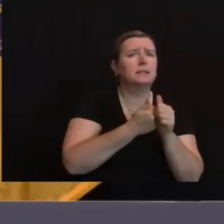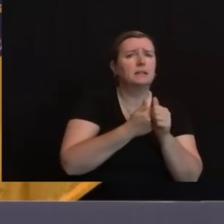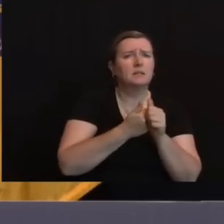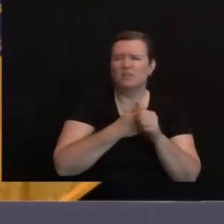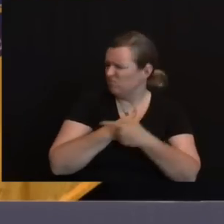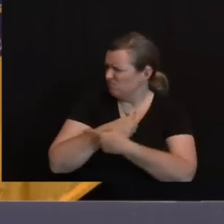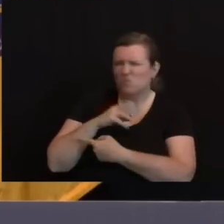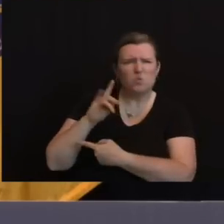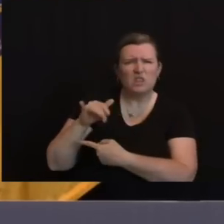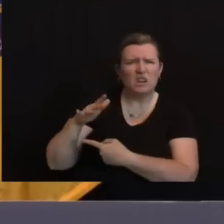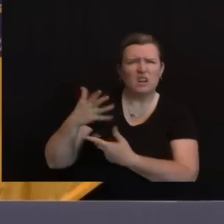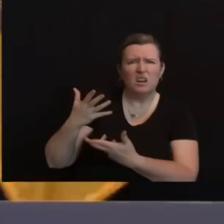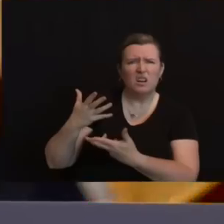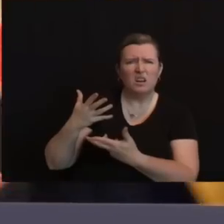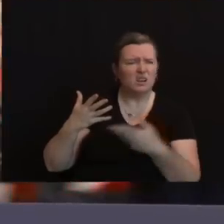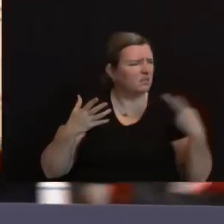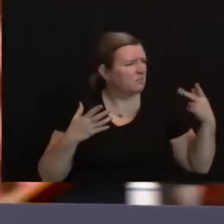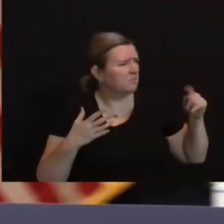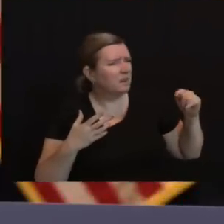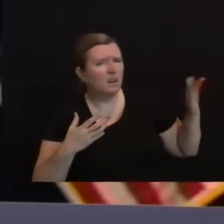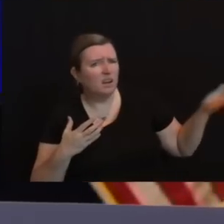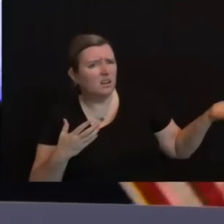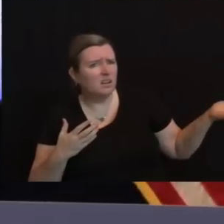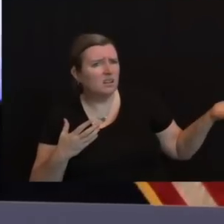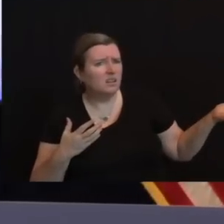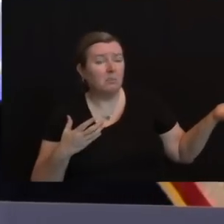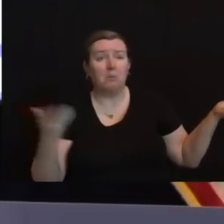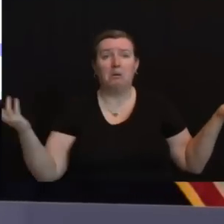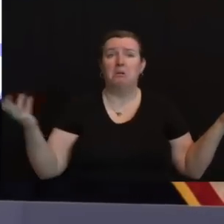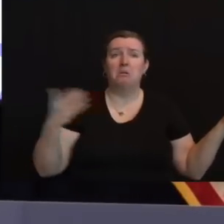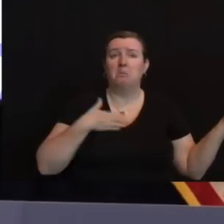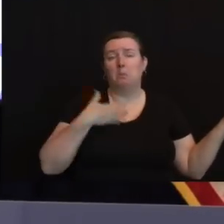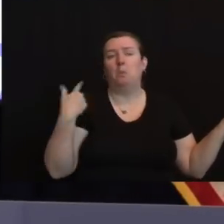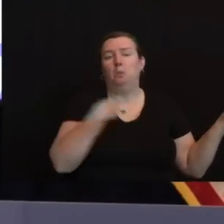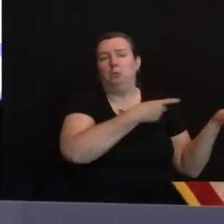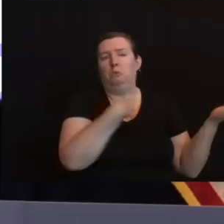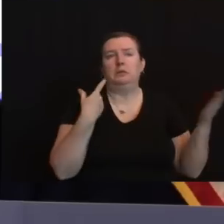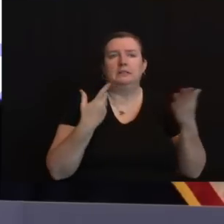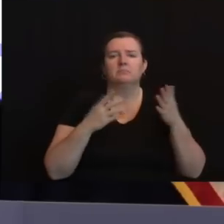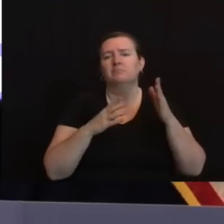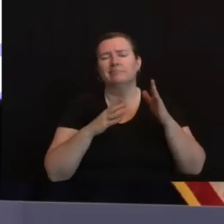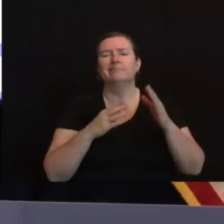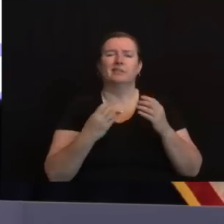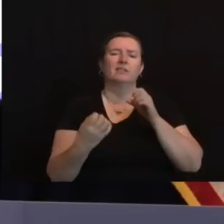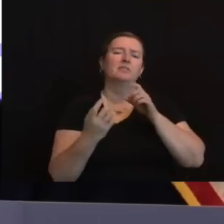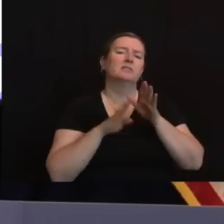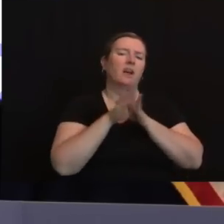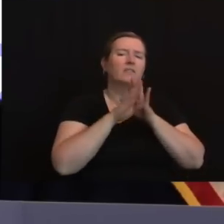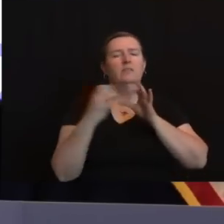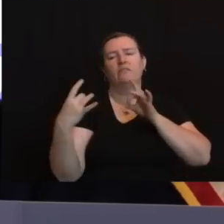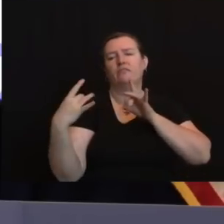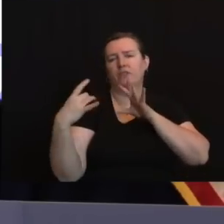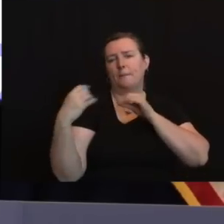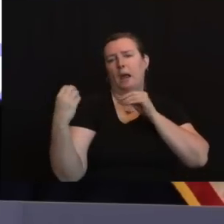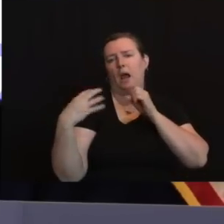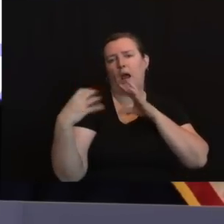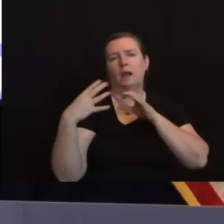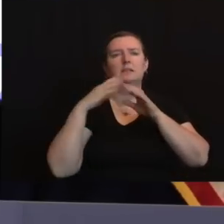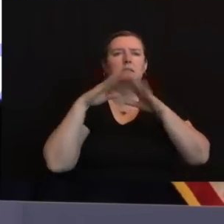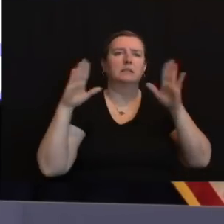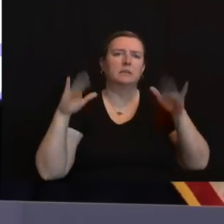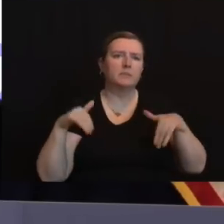on that, or Pat? All I have is that we're developing a feedback loop, so we will be able to track